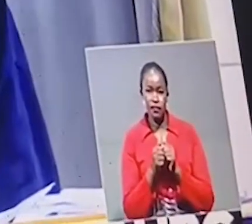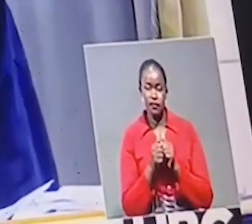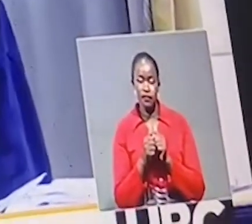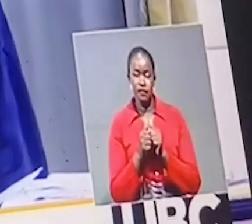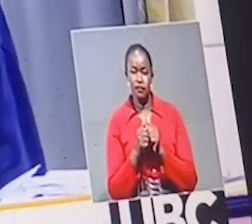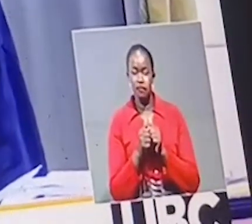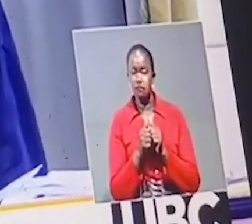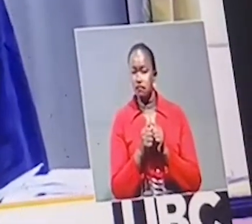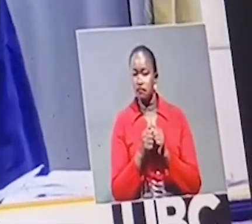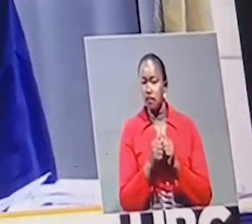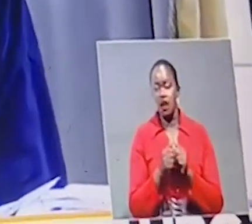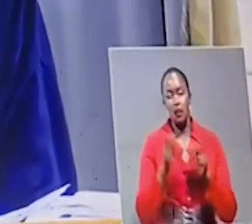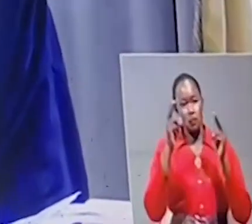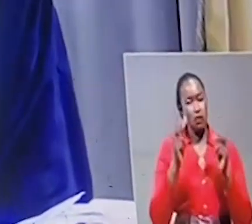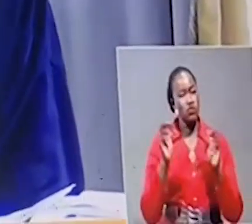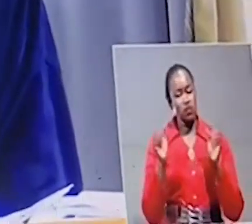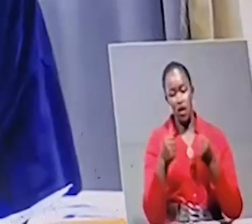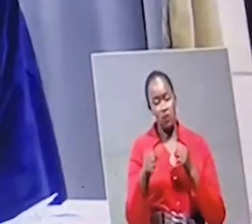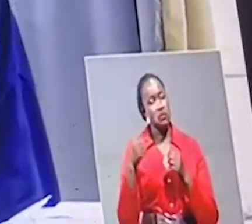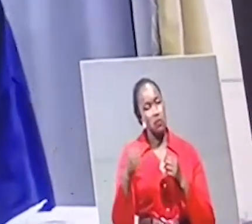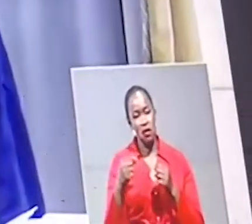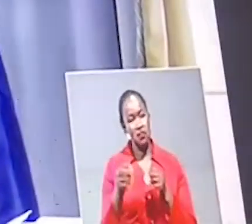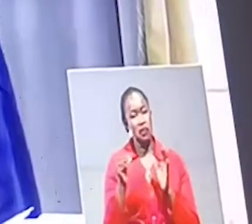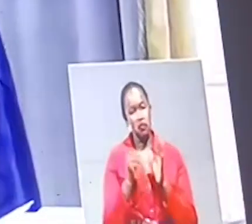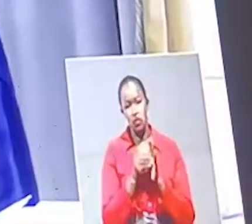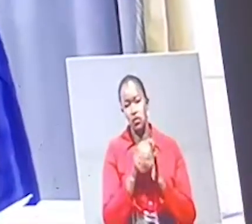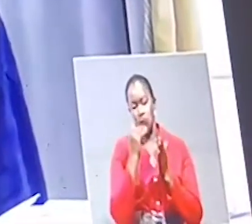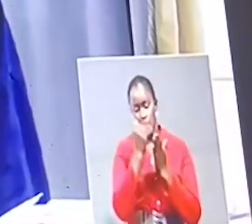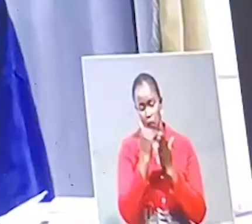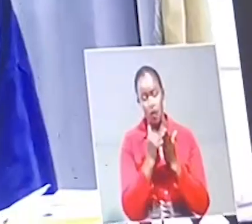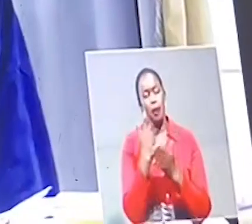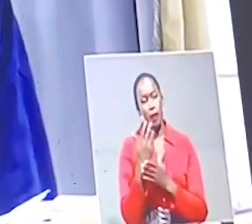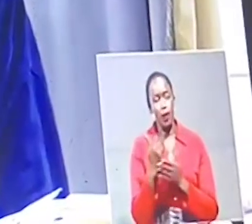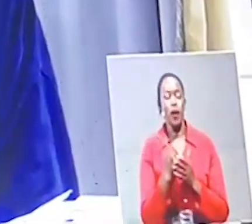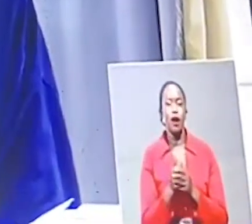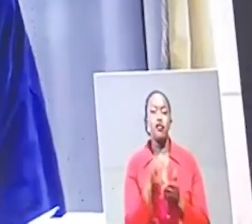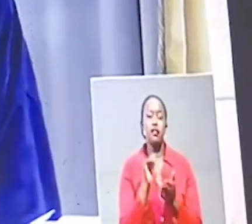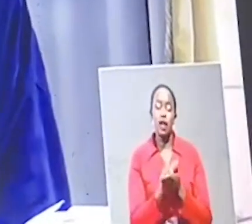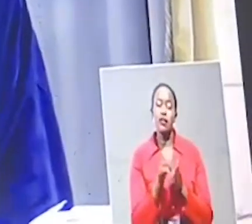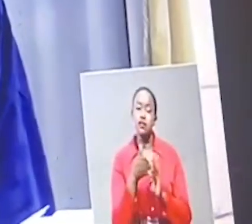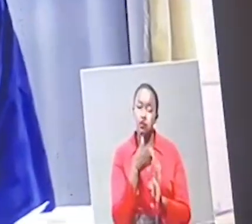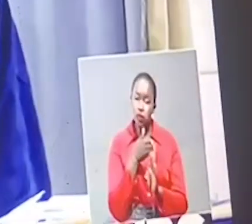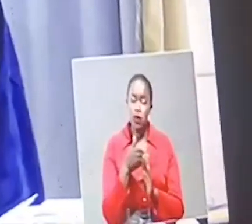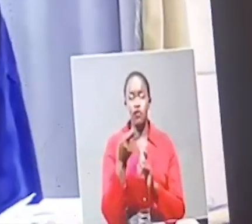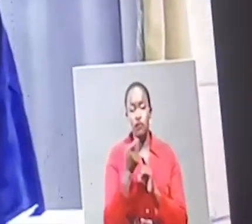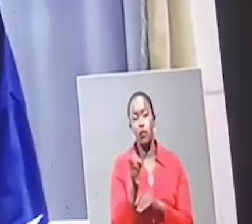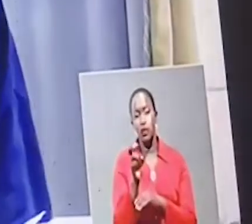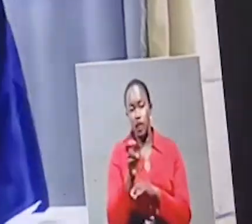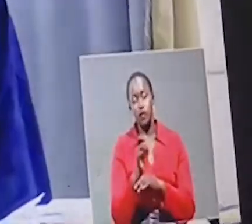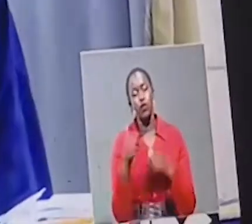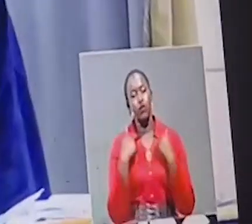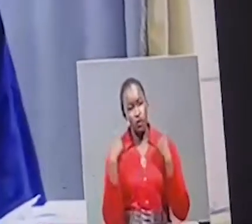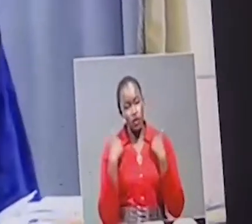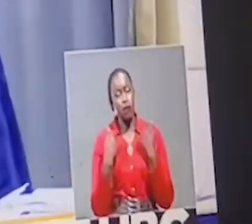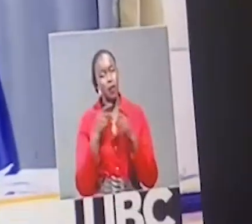the motion could not qualify to go on the order paper. Now, that's the ruling of the presiding officer, but our